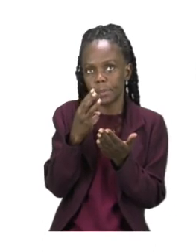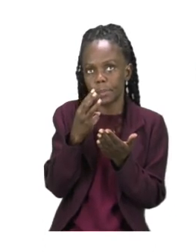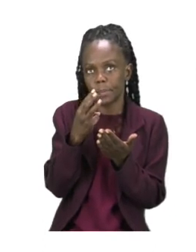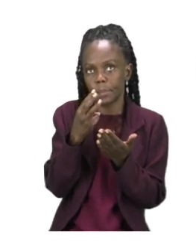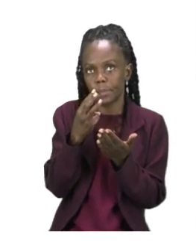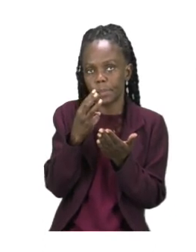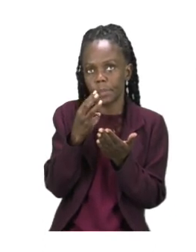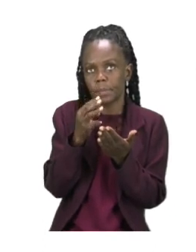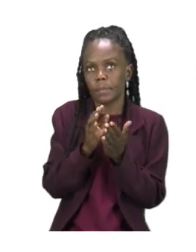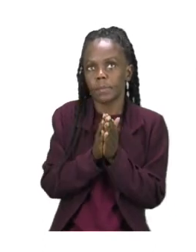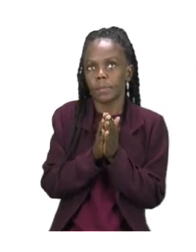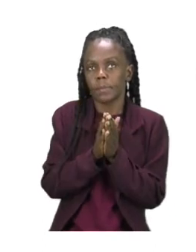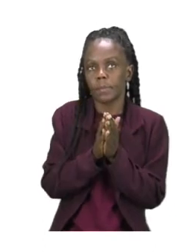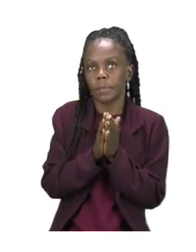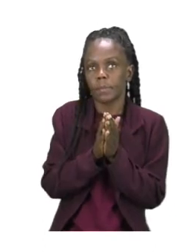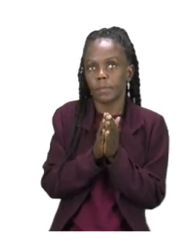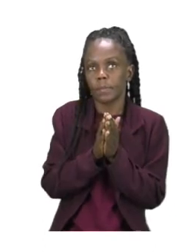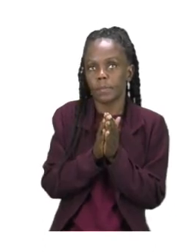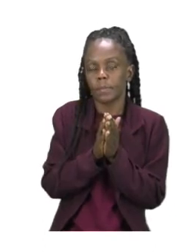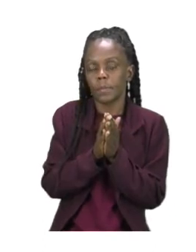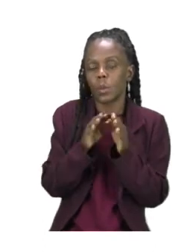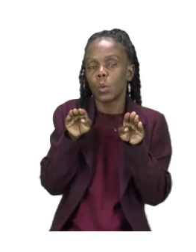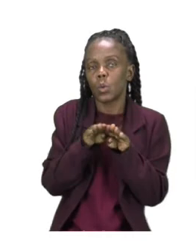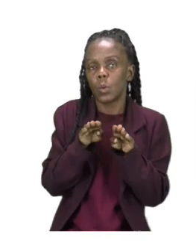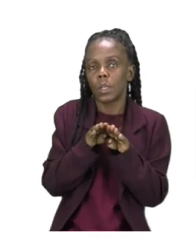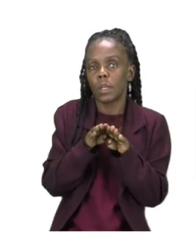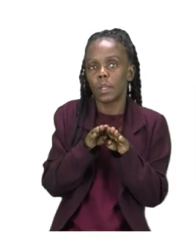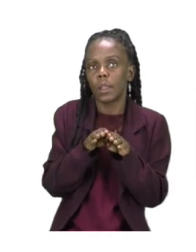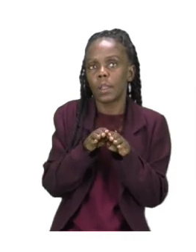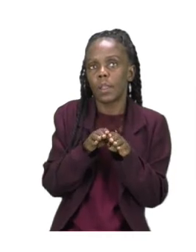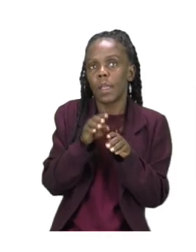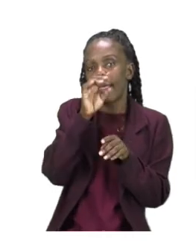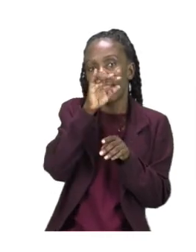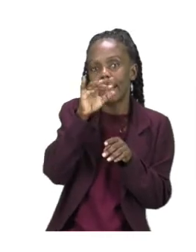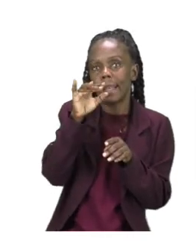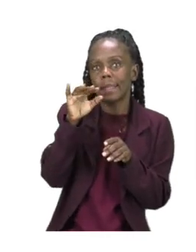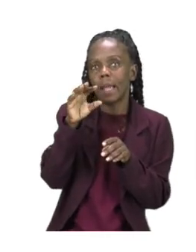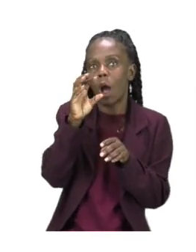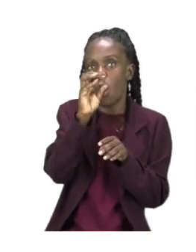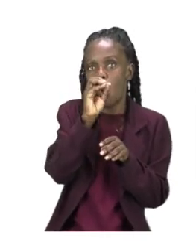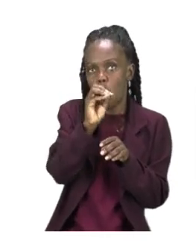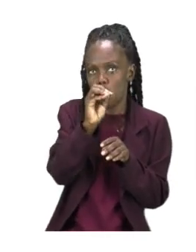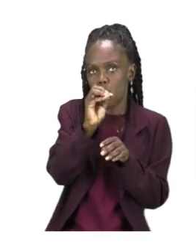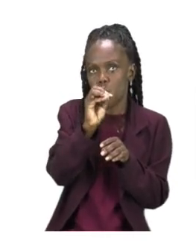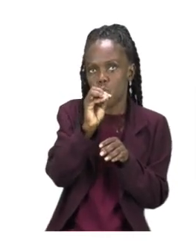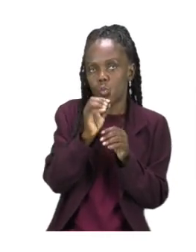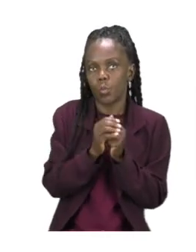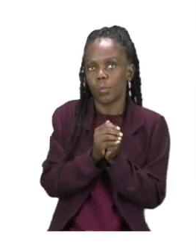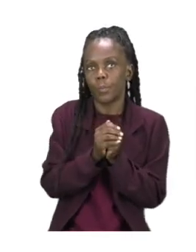to be doing the O sound. Everyone, let's say O.